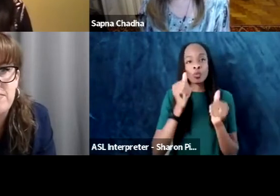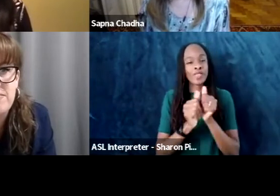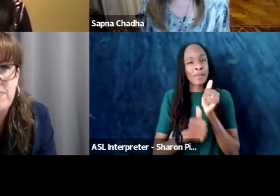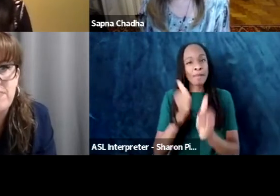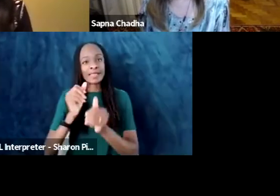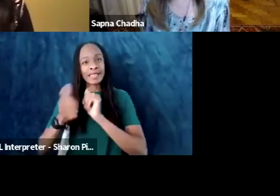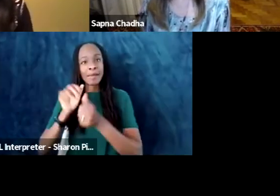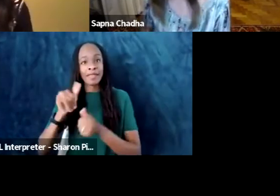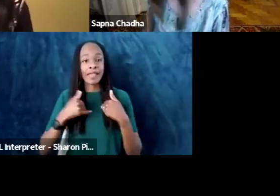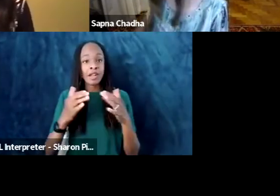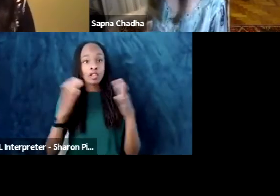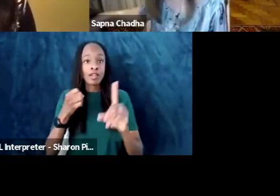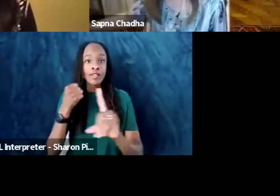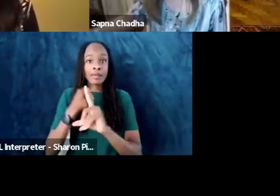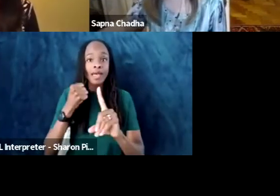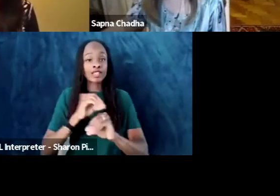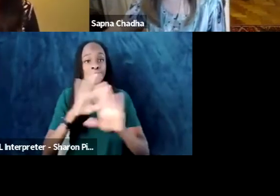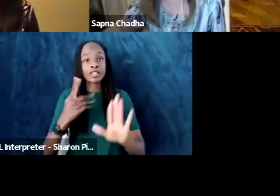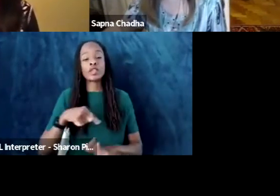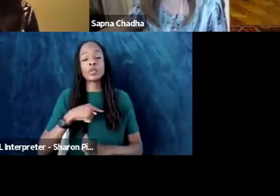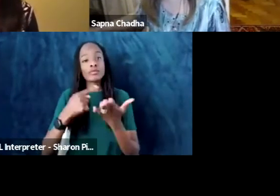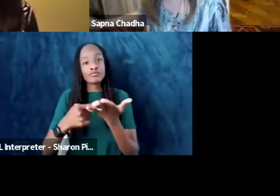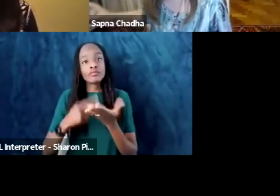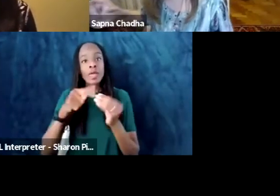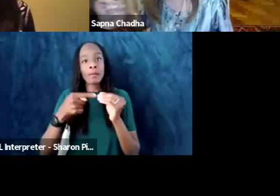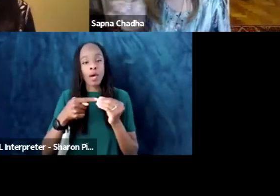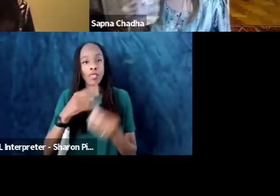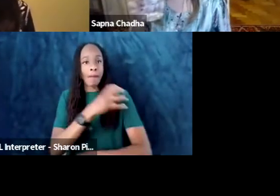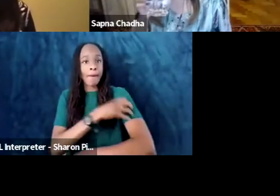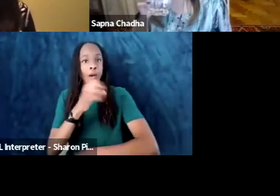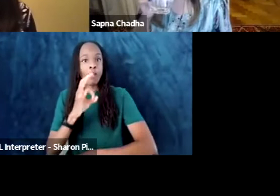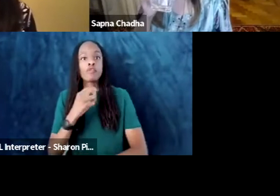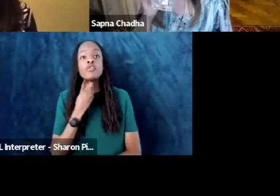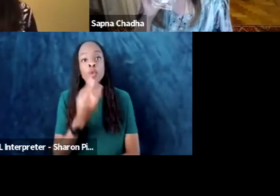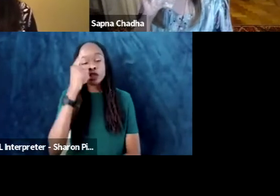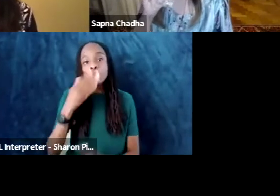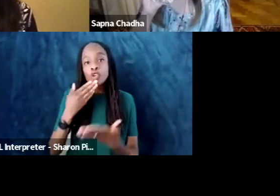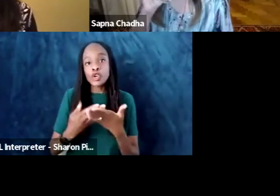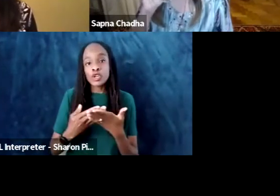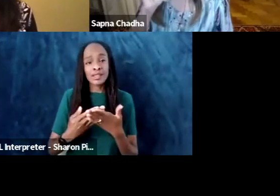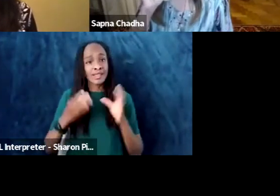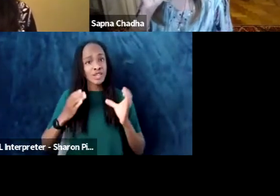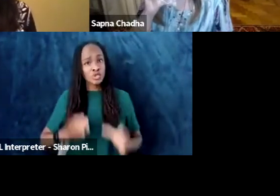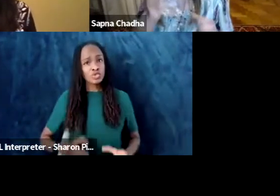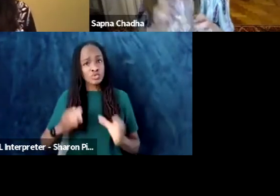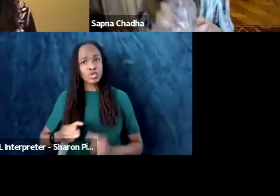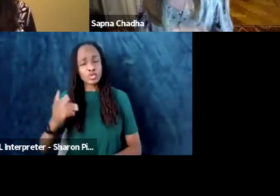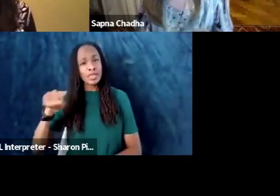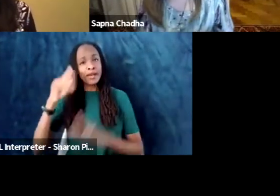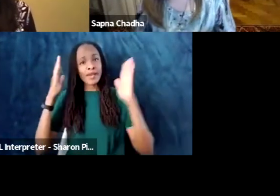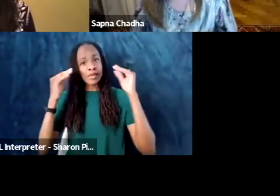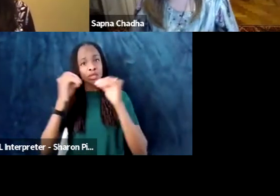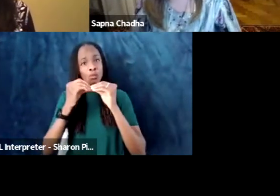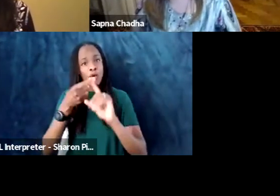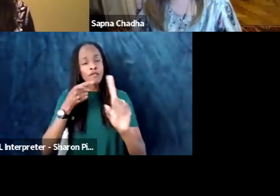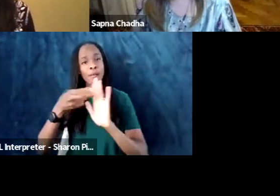and clearly we've talked about the power of voice for good, and that consumers are expecting more from